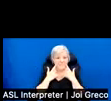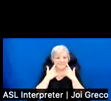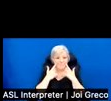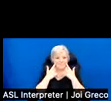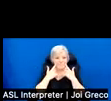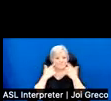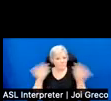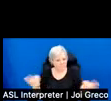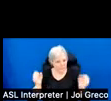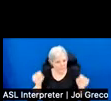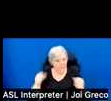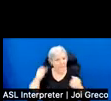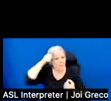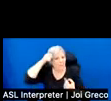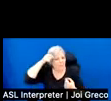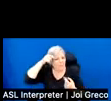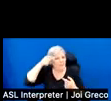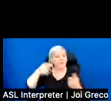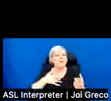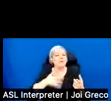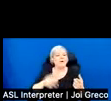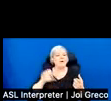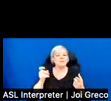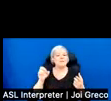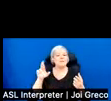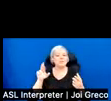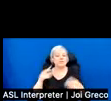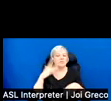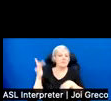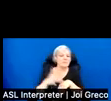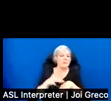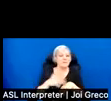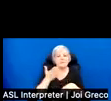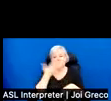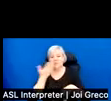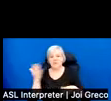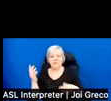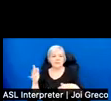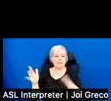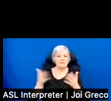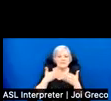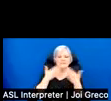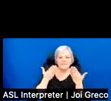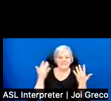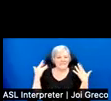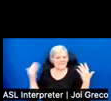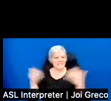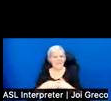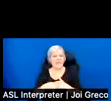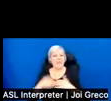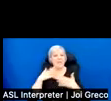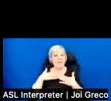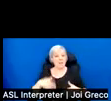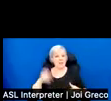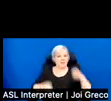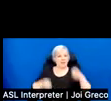Now, sensors, typically the sense of smell or touch, sound, allows your brain to actually make any corrections that you need